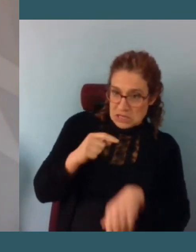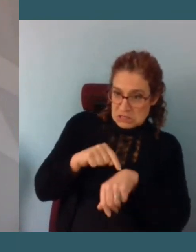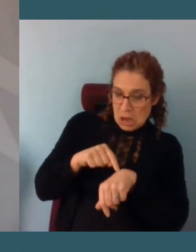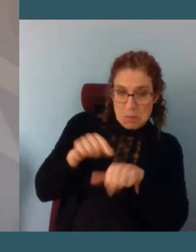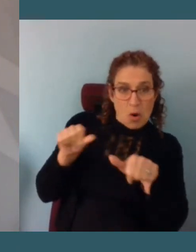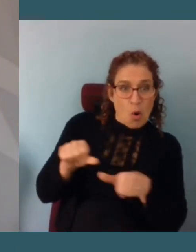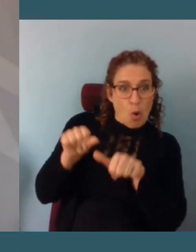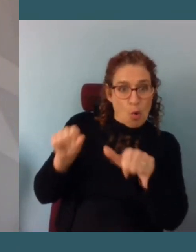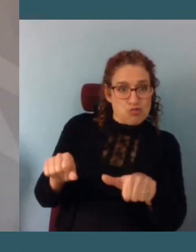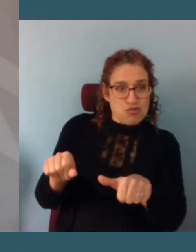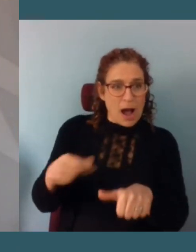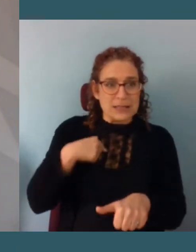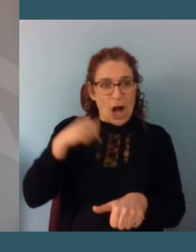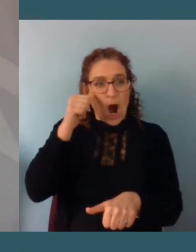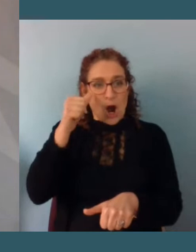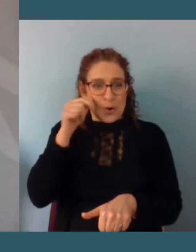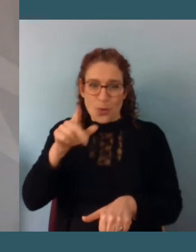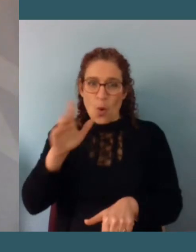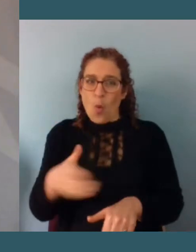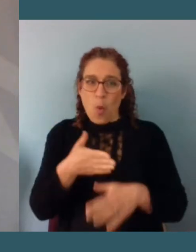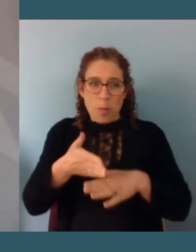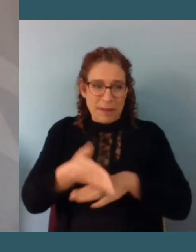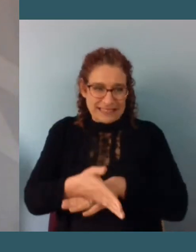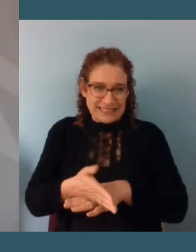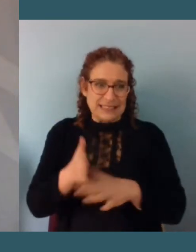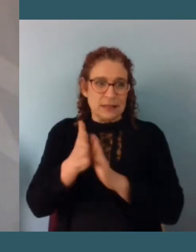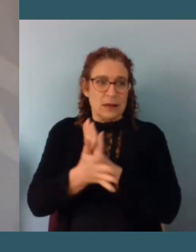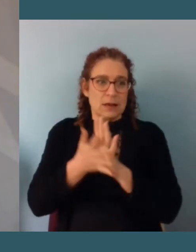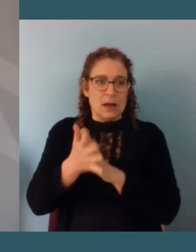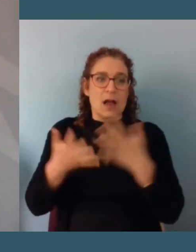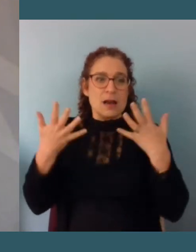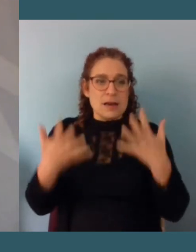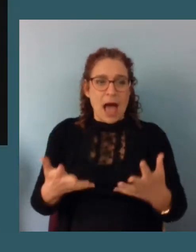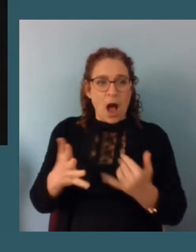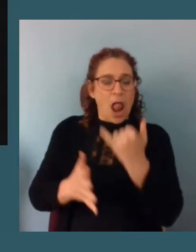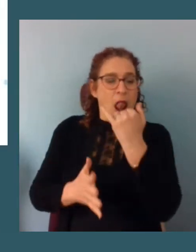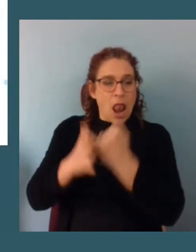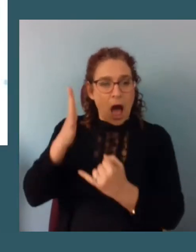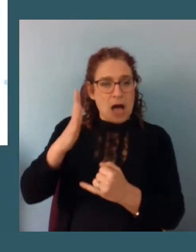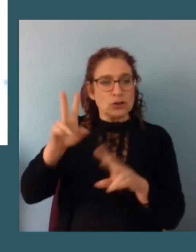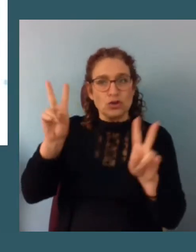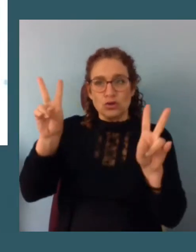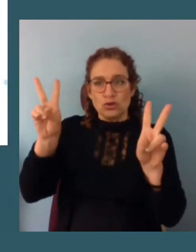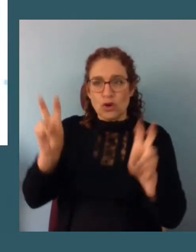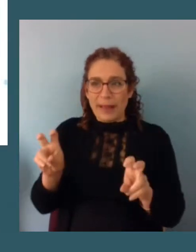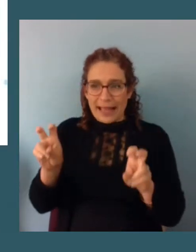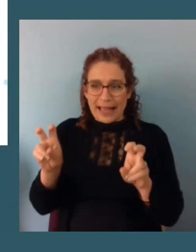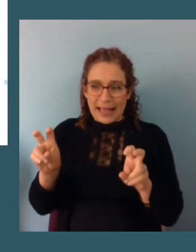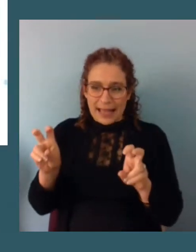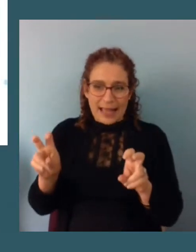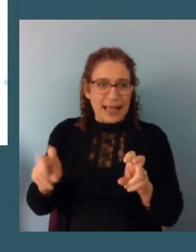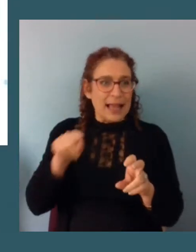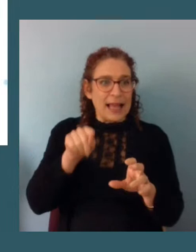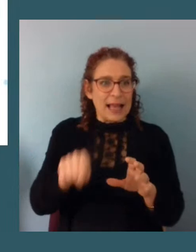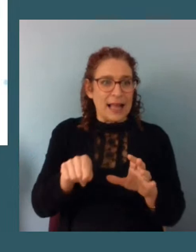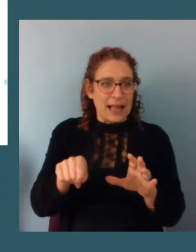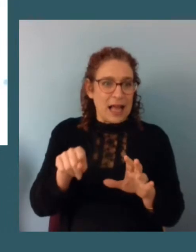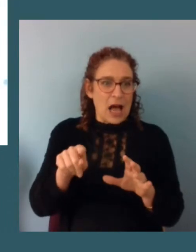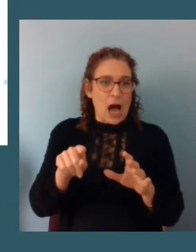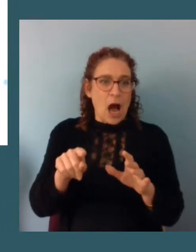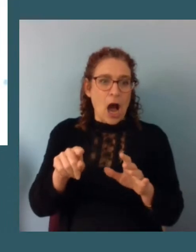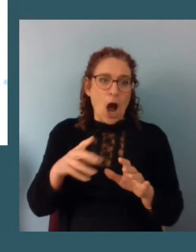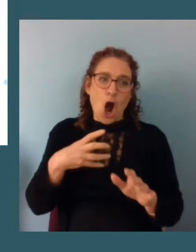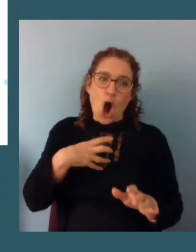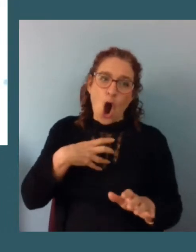all very busy today. So we're going to move on to our last topic of the day, and that is hope on the horizon for